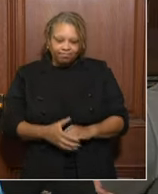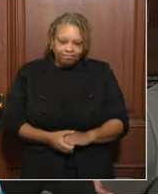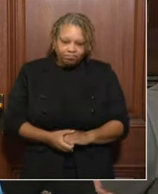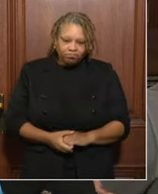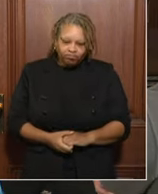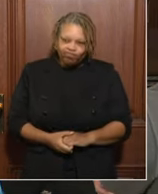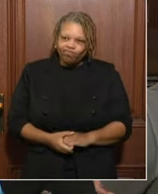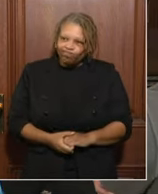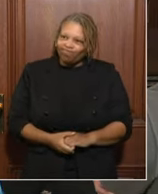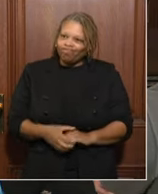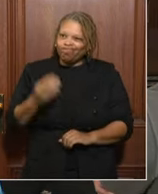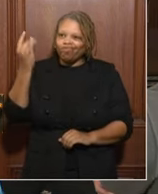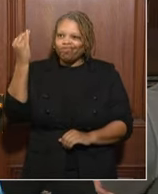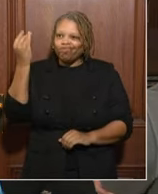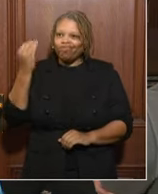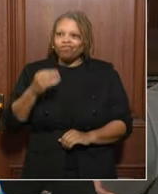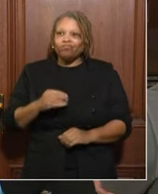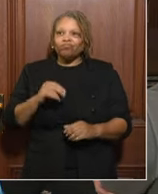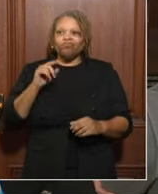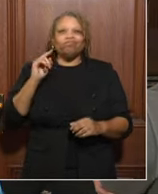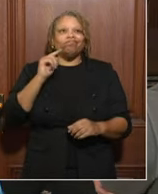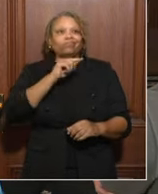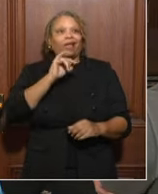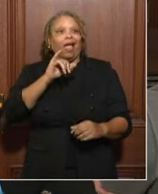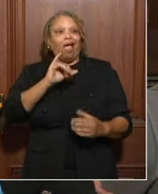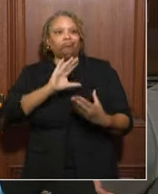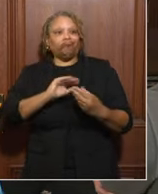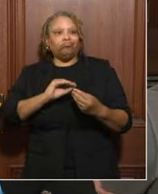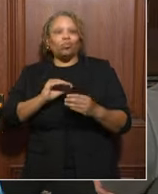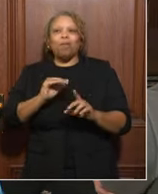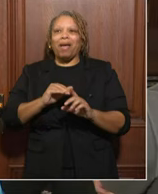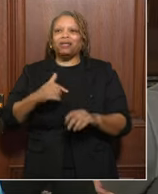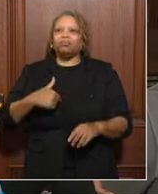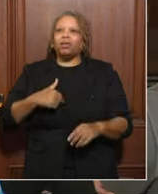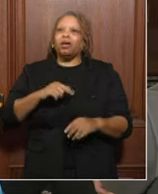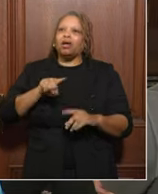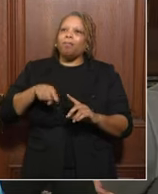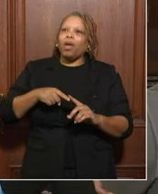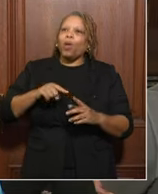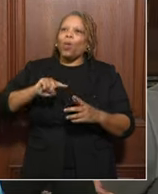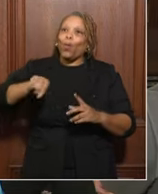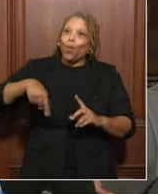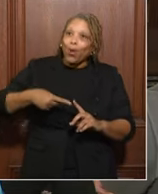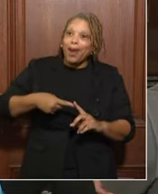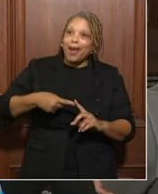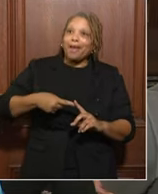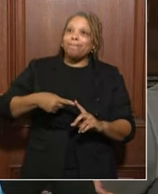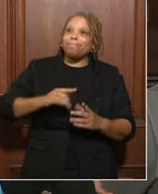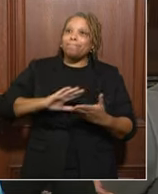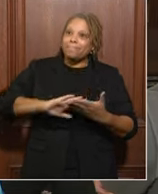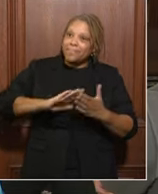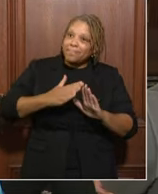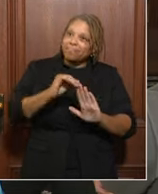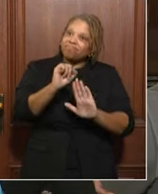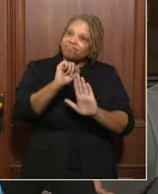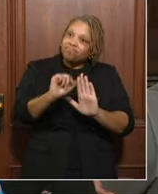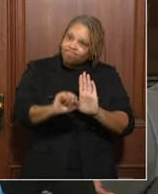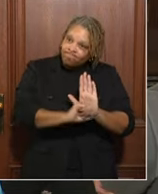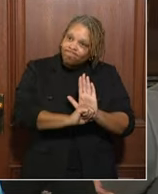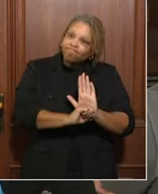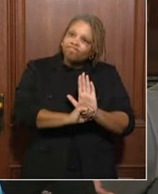reminder that until we become a state, we are susceptible to people trampling on our autonomy